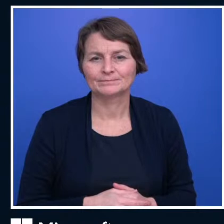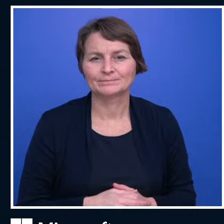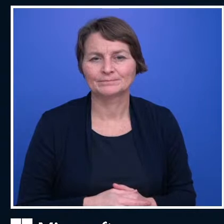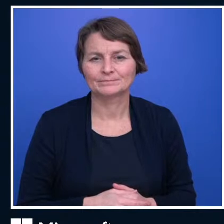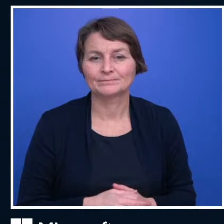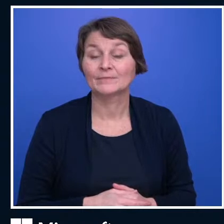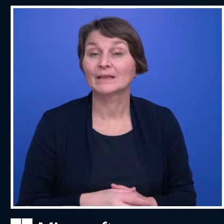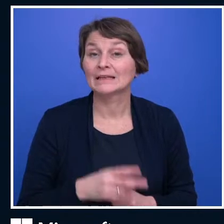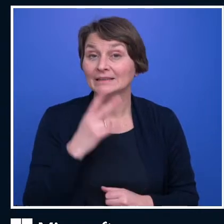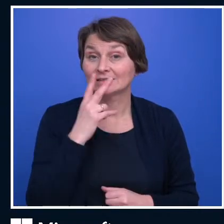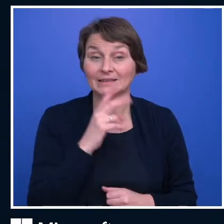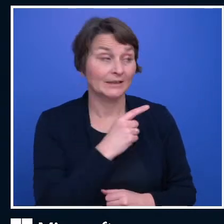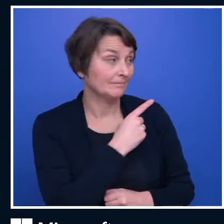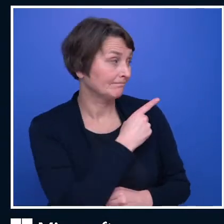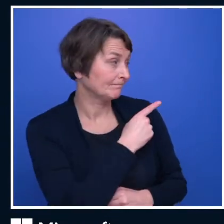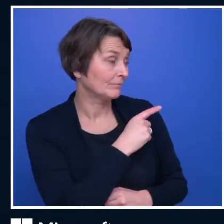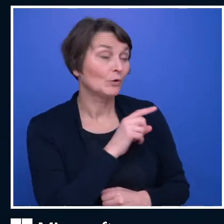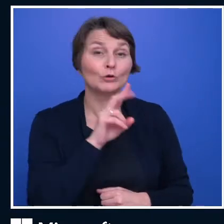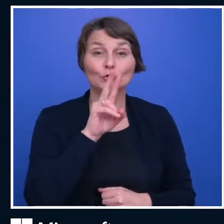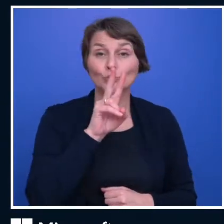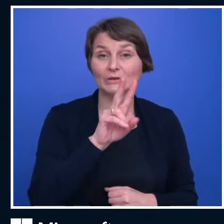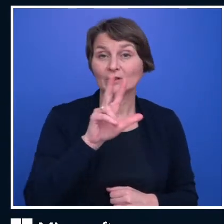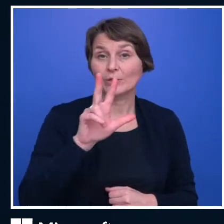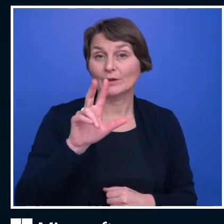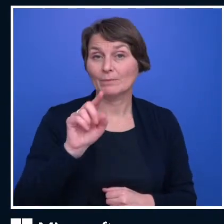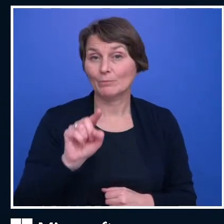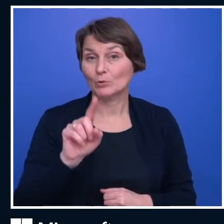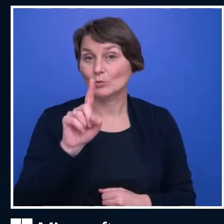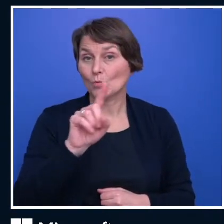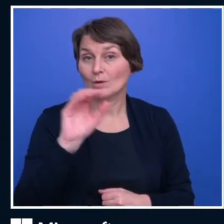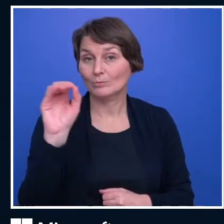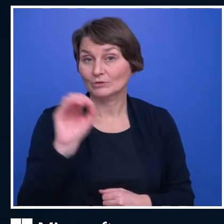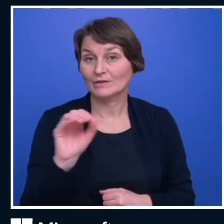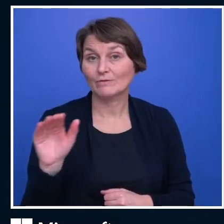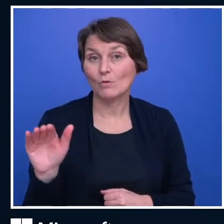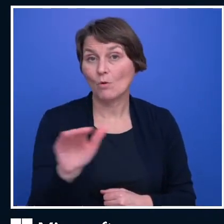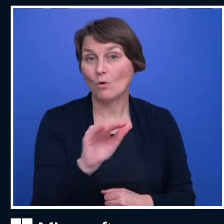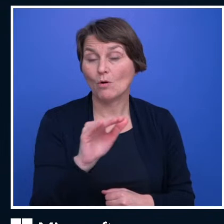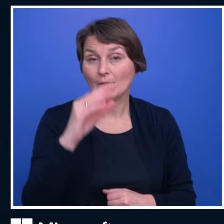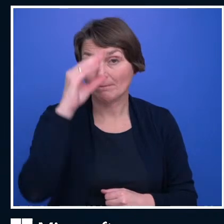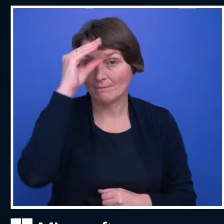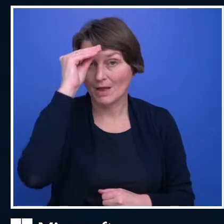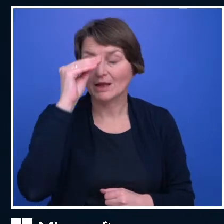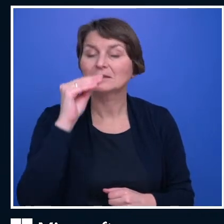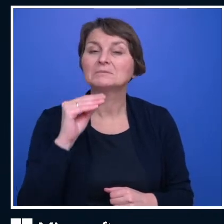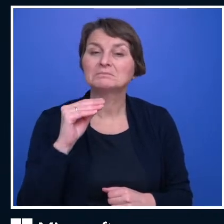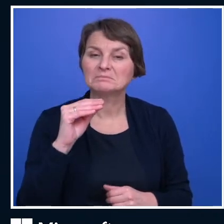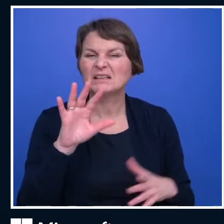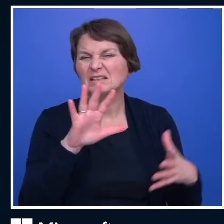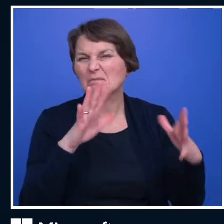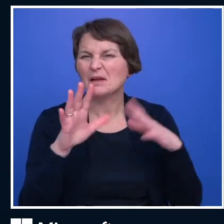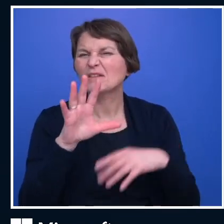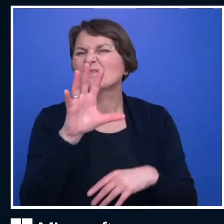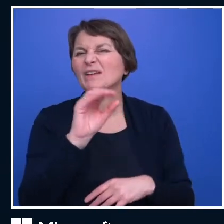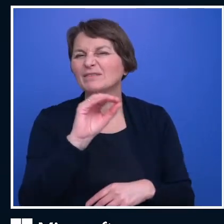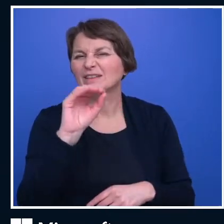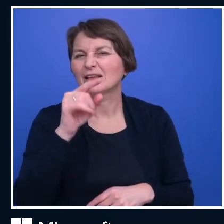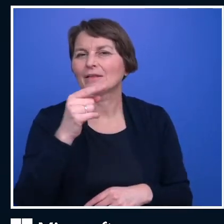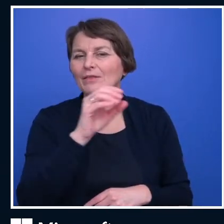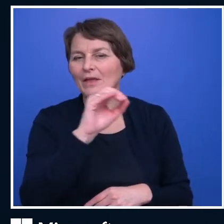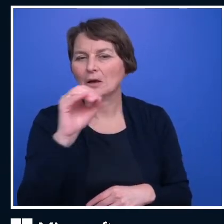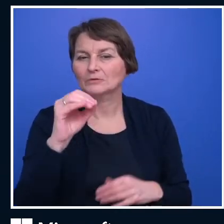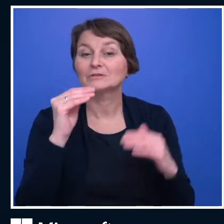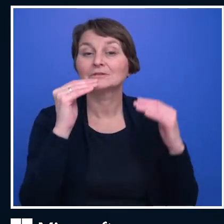23.1% of the males had their income above 50,000, and 7.5% of the